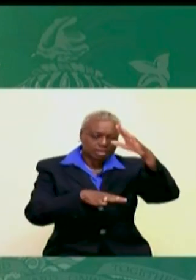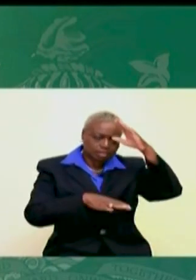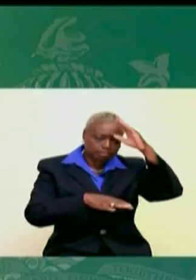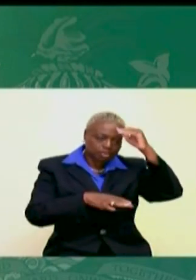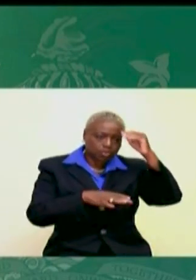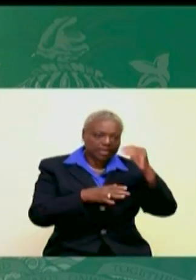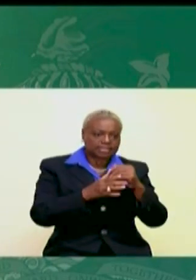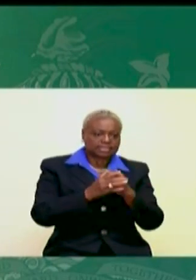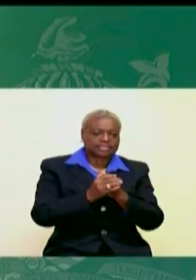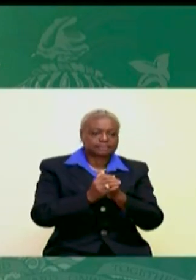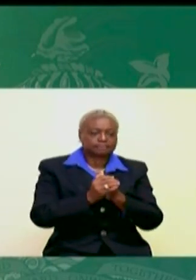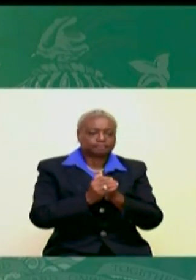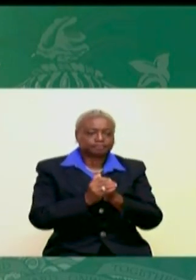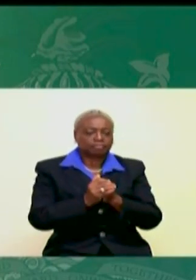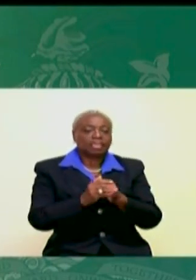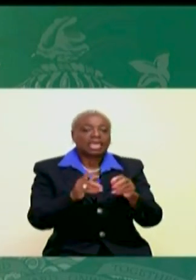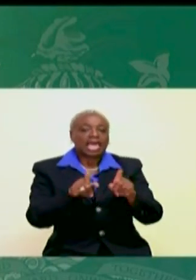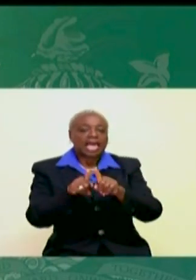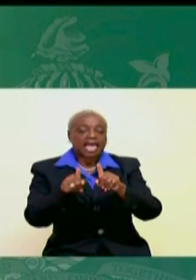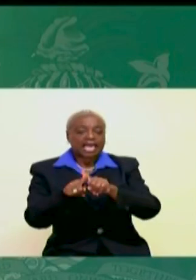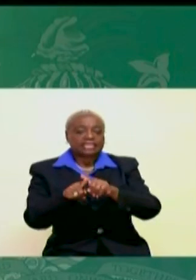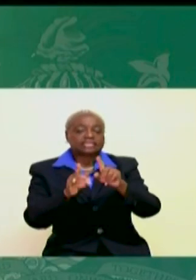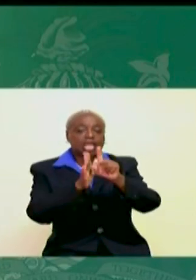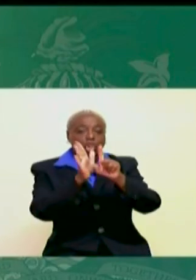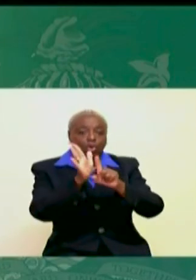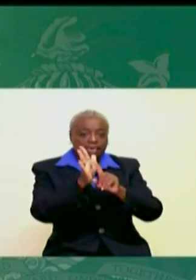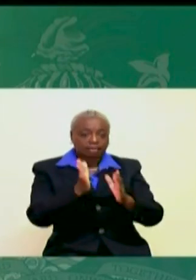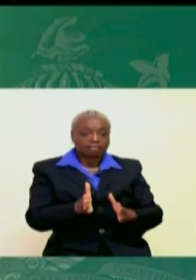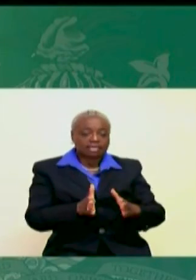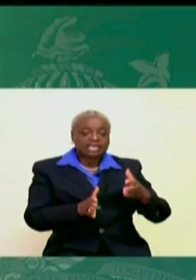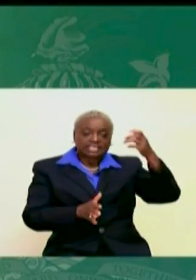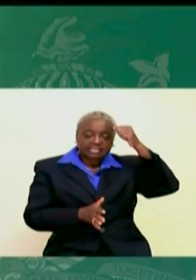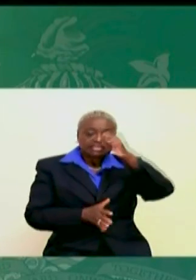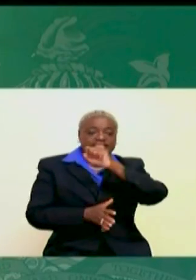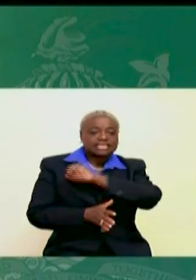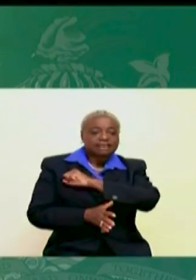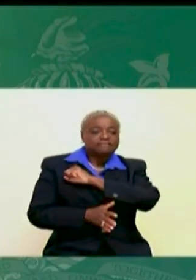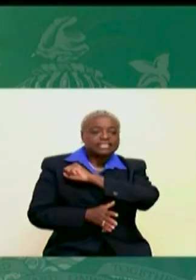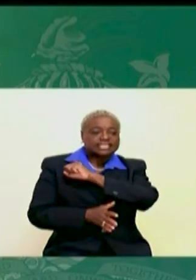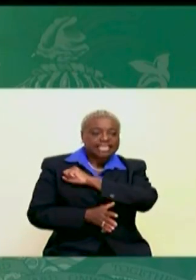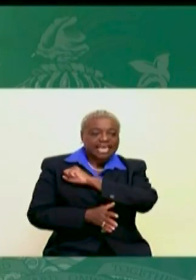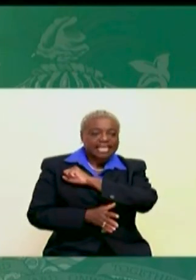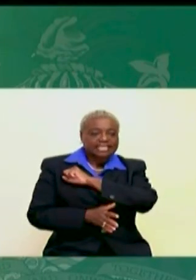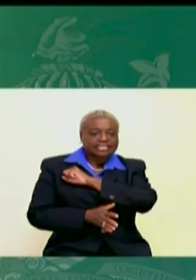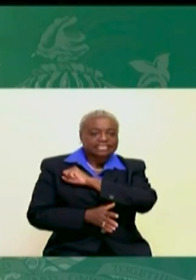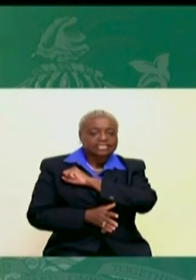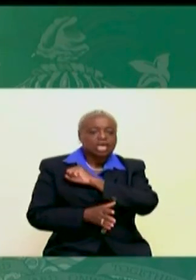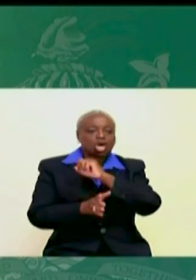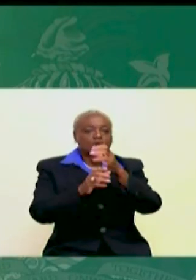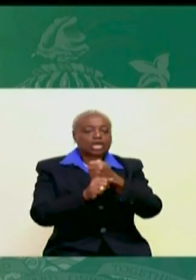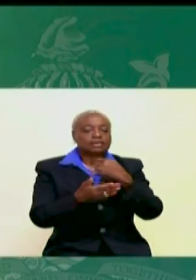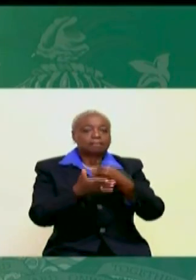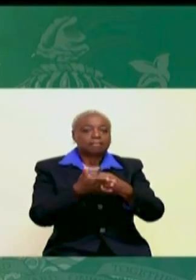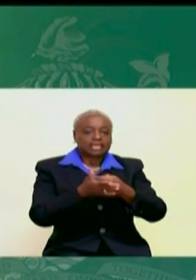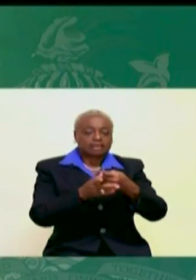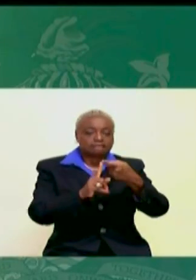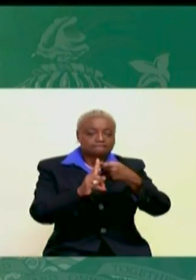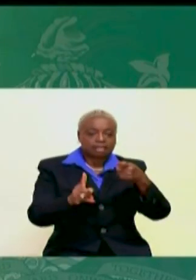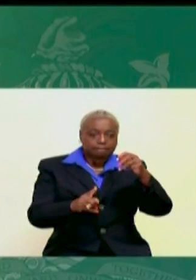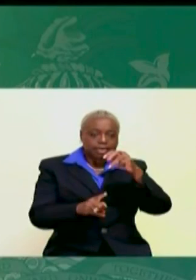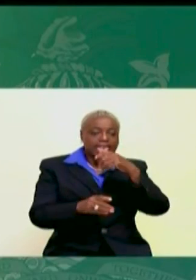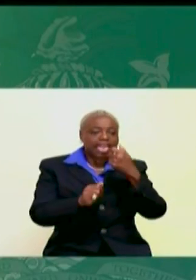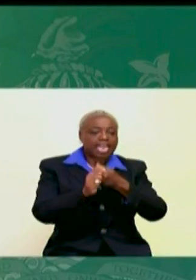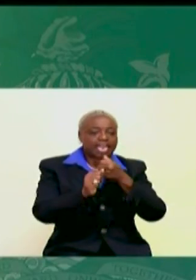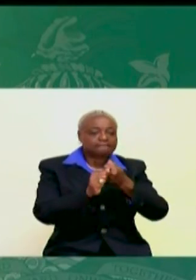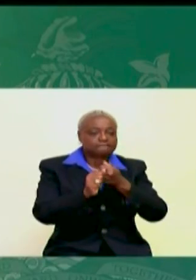Stafford Sams. As the lawyers for Groves and many of the Bay Street Boys, he collects legal fees on nearly every important commercial transaction